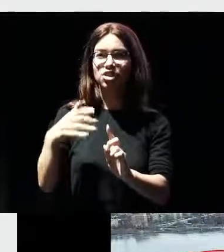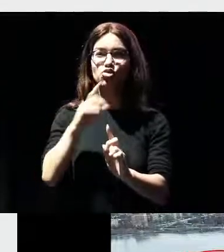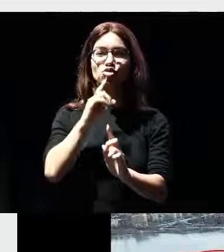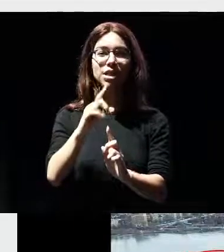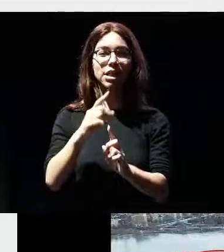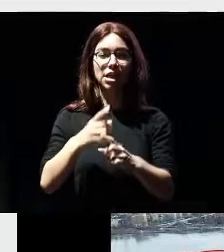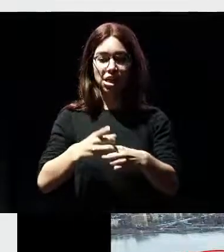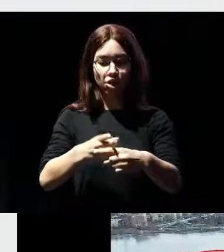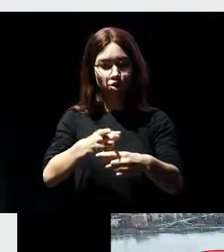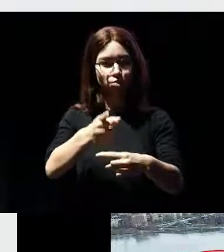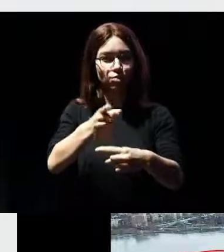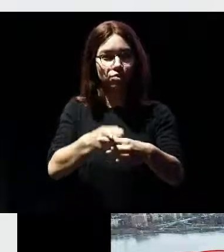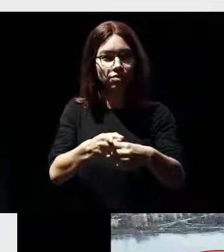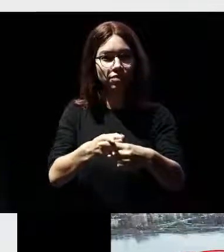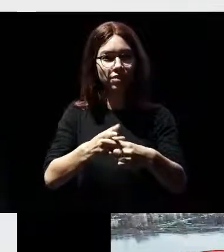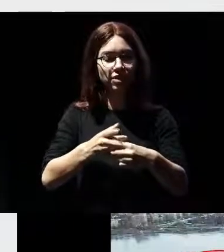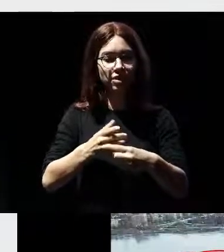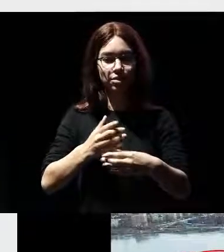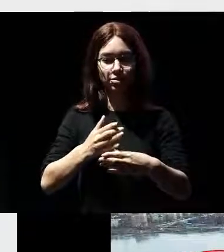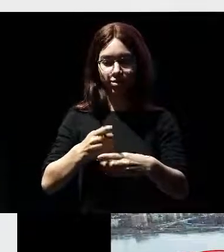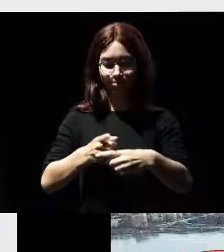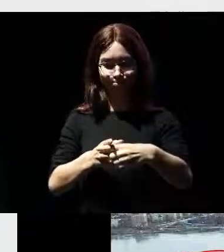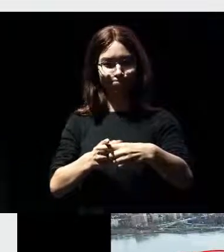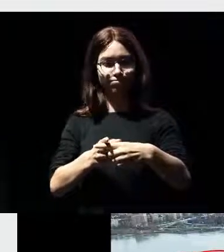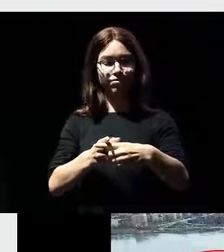threshold between the